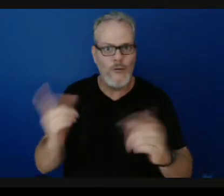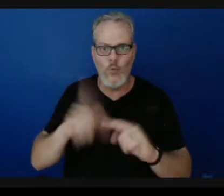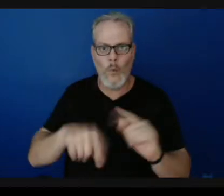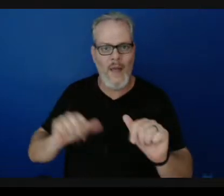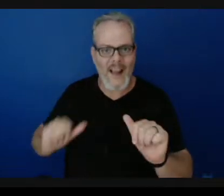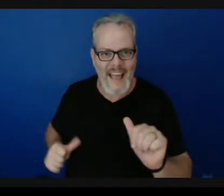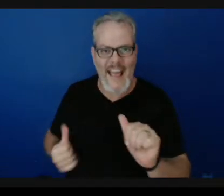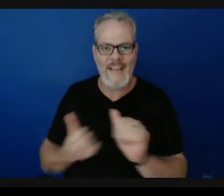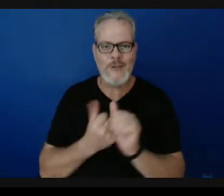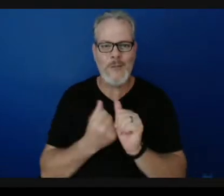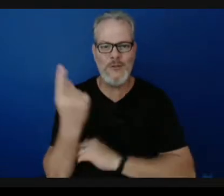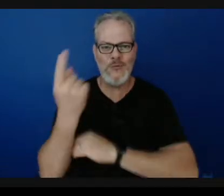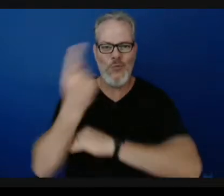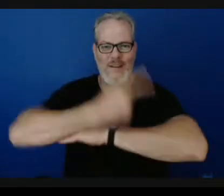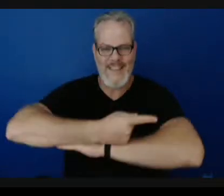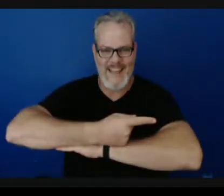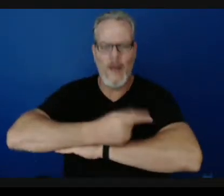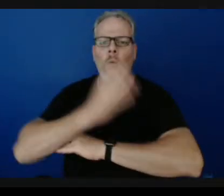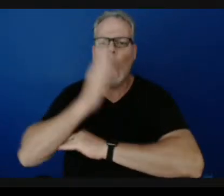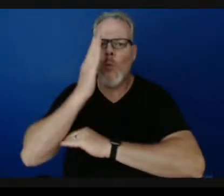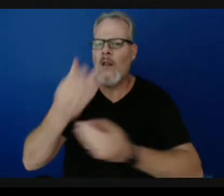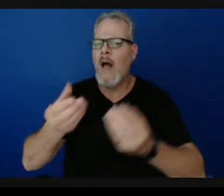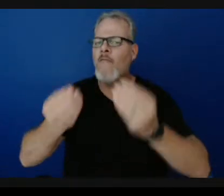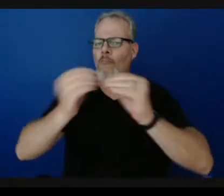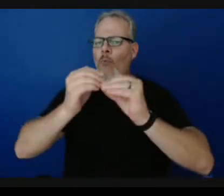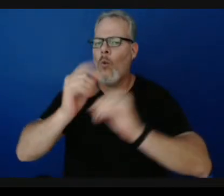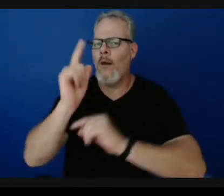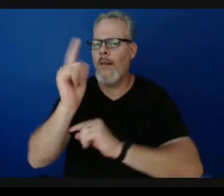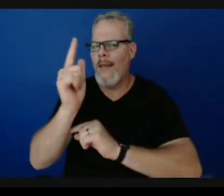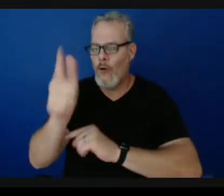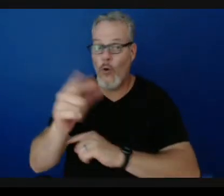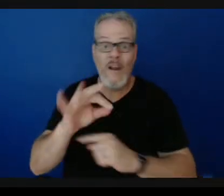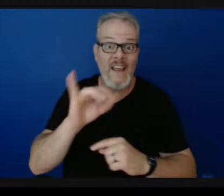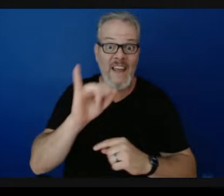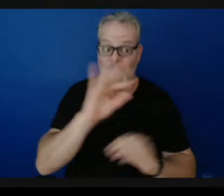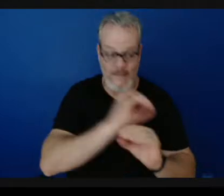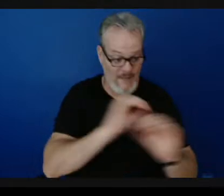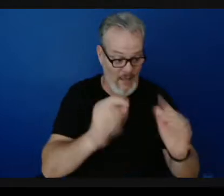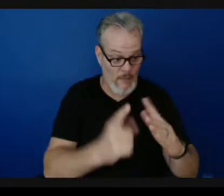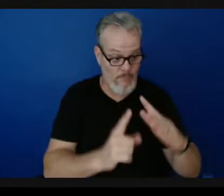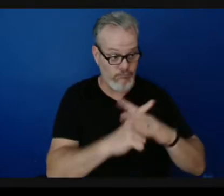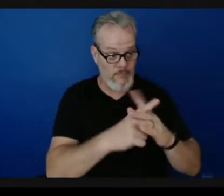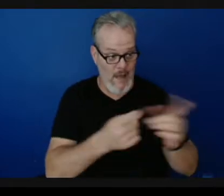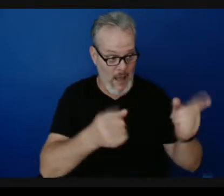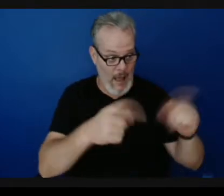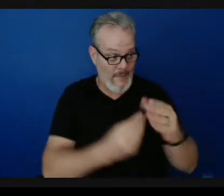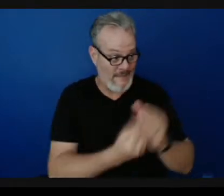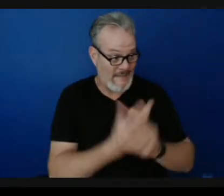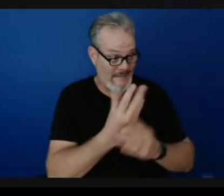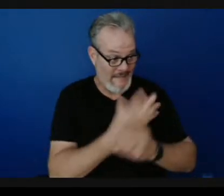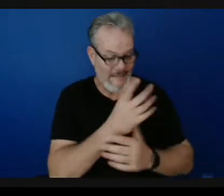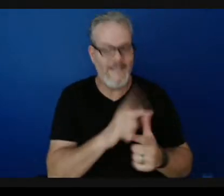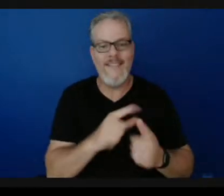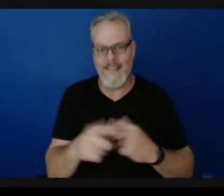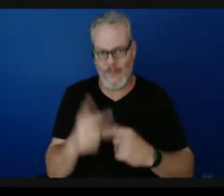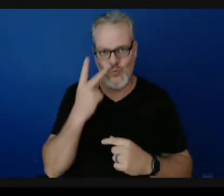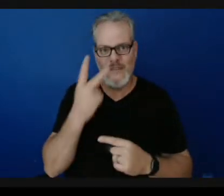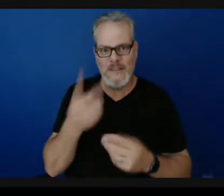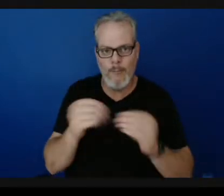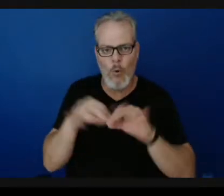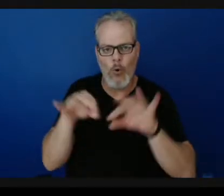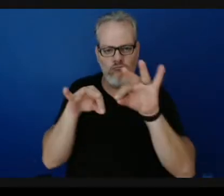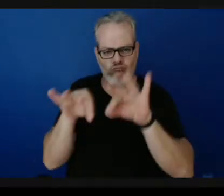going long. We'll do it more in the future, especially if nothing else pops up between now and next week. We'll have more time to talk about all these details as well.